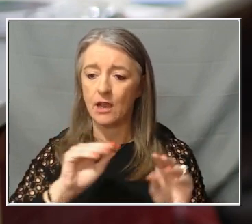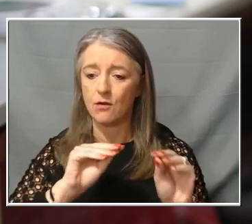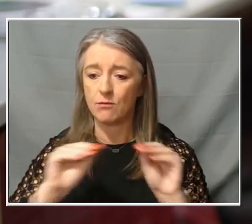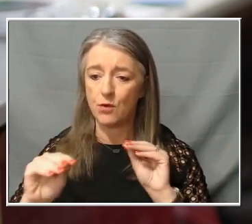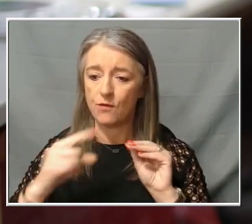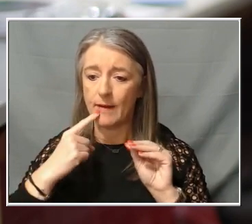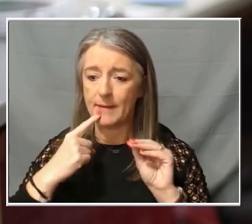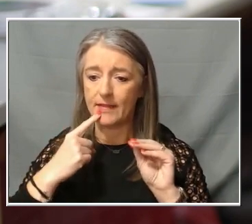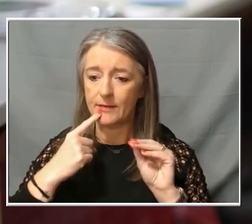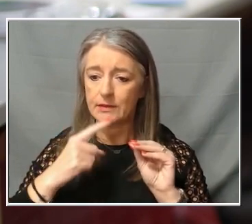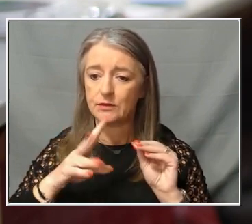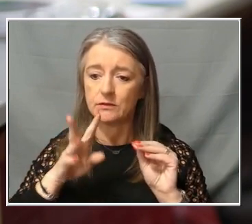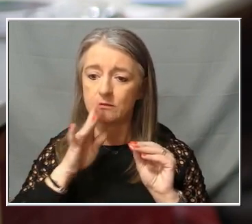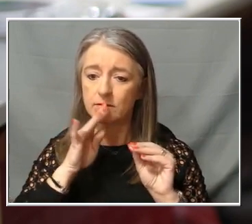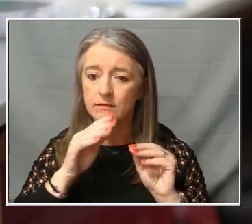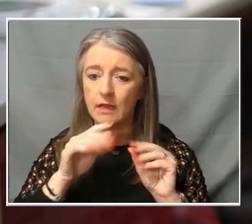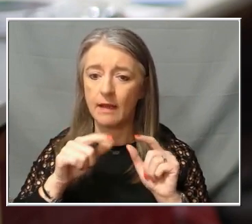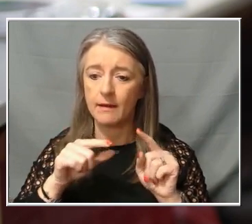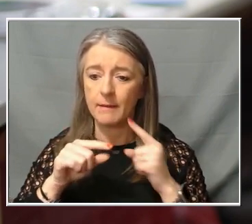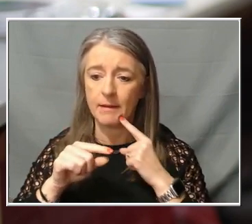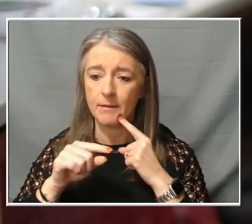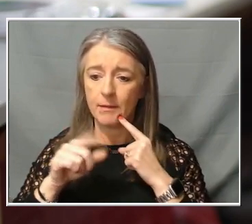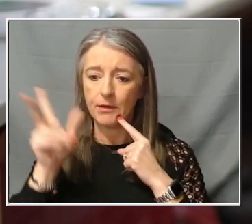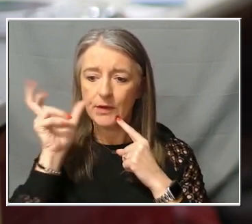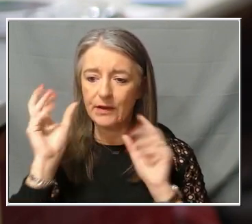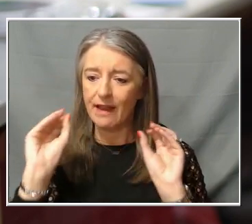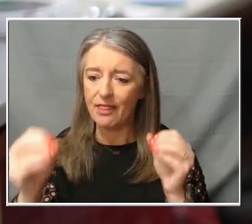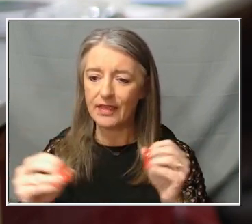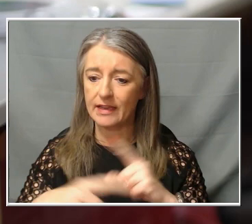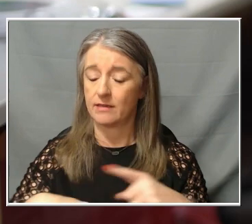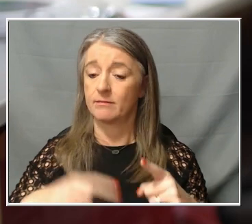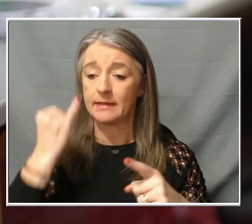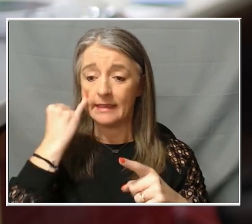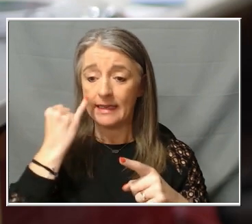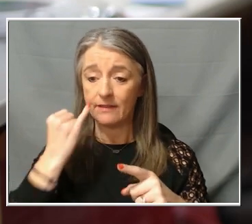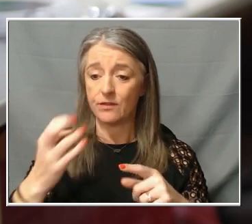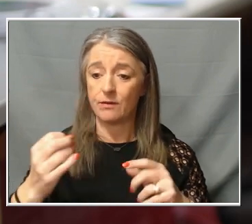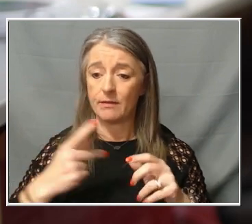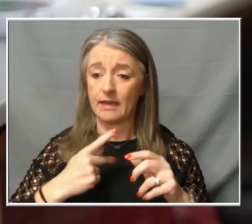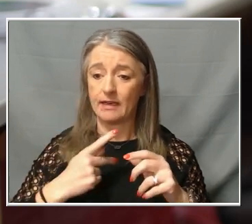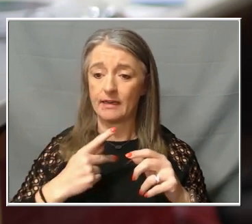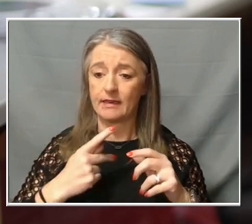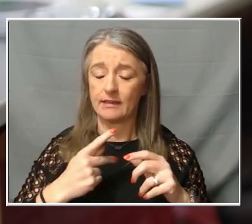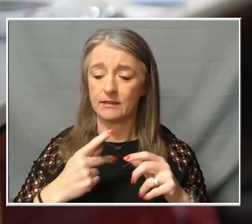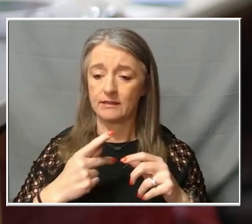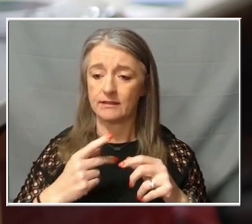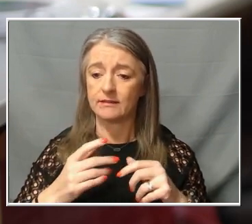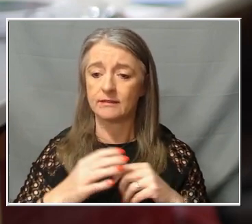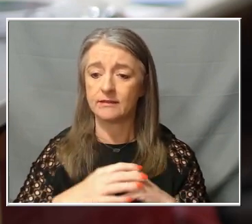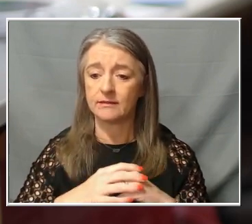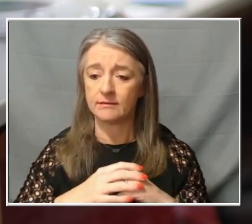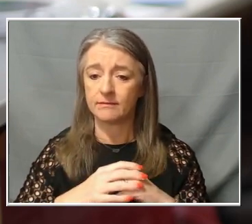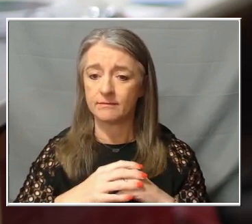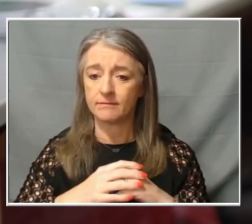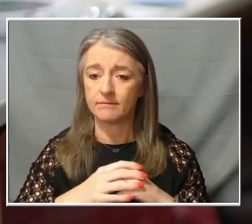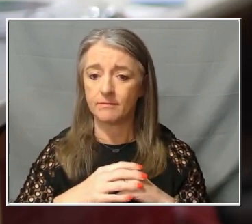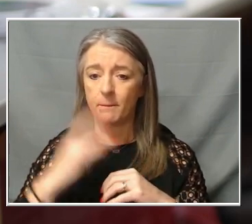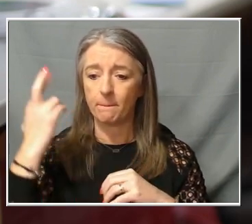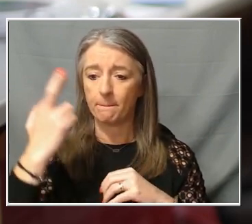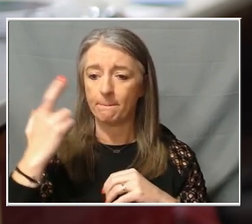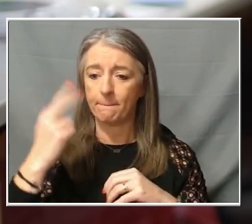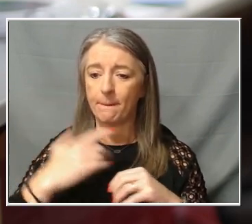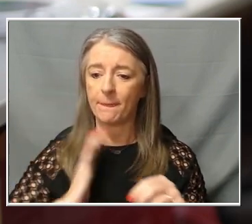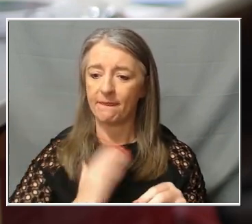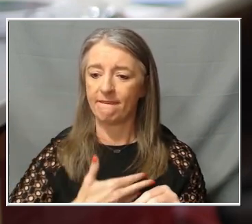now, but you wouldn't hear anything. But if you are a bat, you would have heard it. And the reason is that our brain,